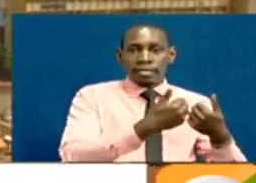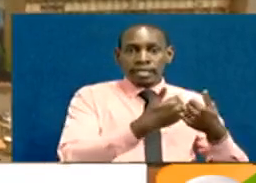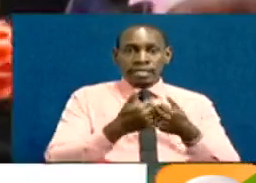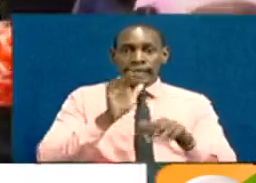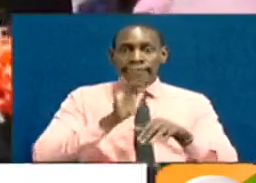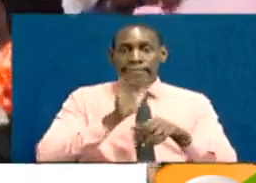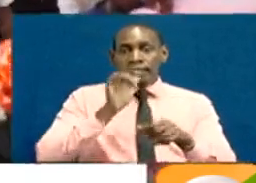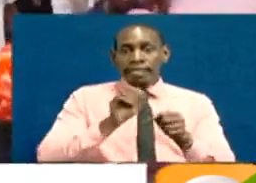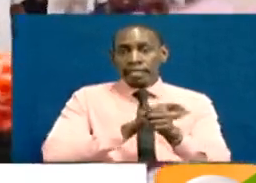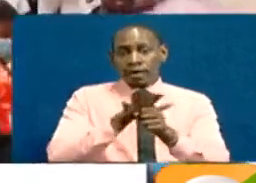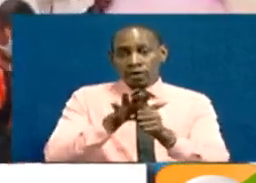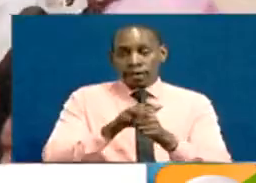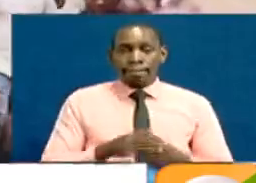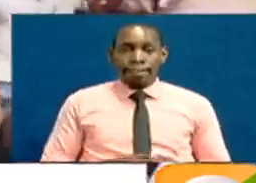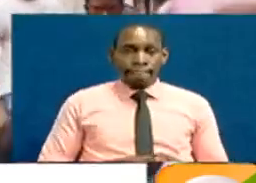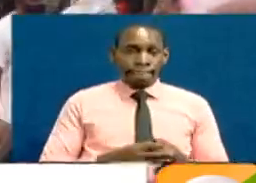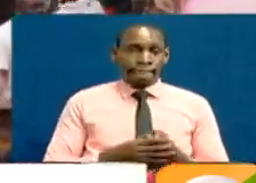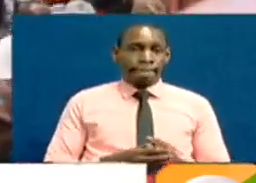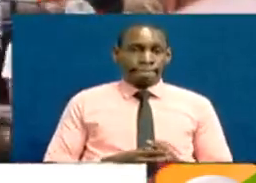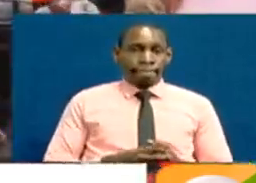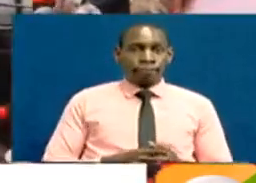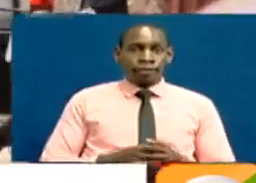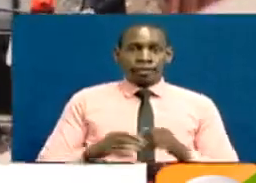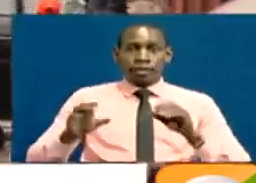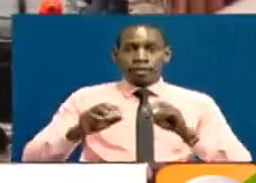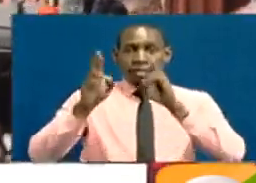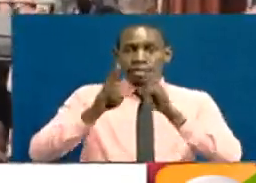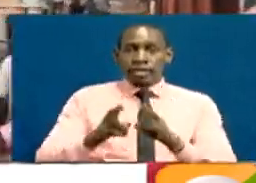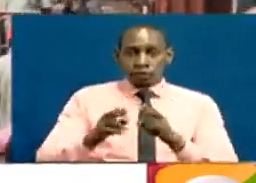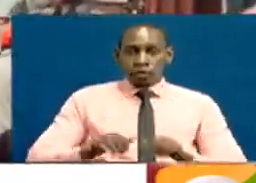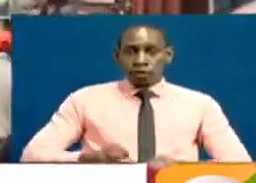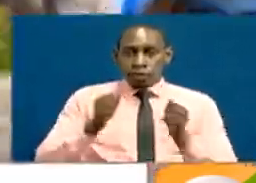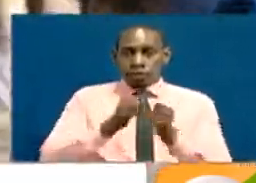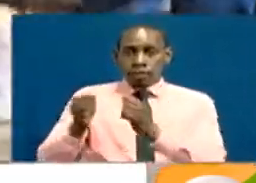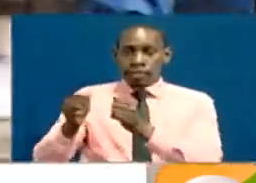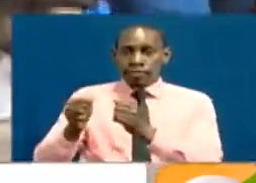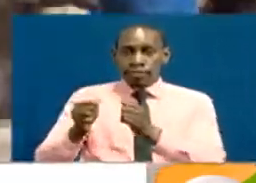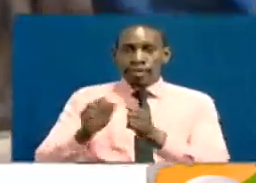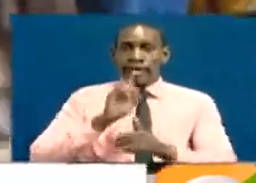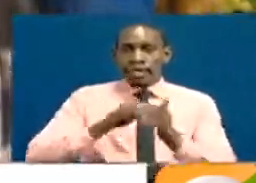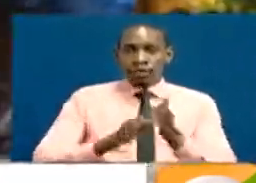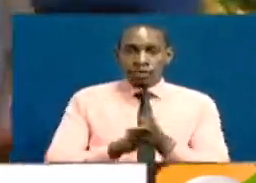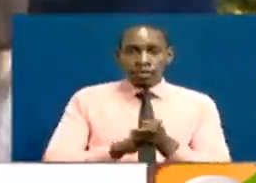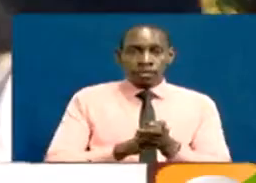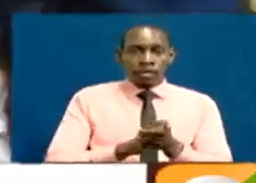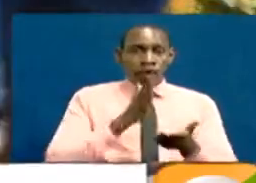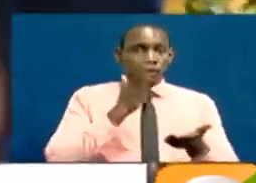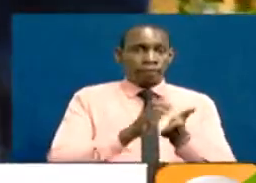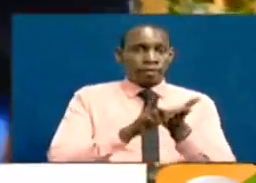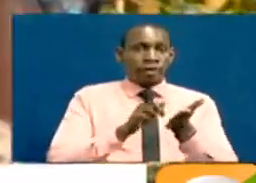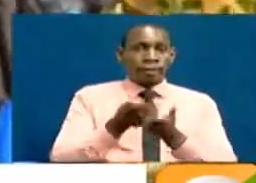the effects of the COVID-19 pandemic. Wylde International Head of Strategy, Kiriinya, says collateral is viewed